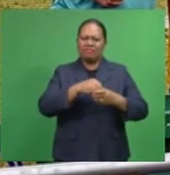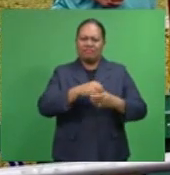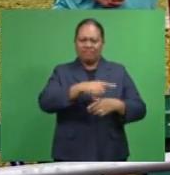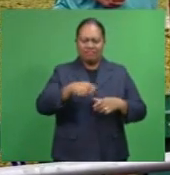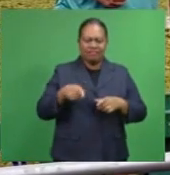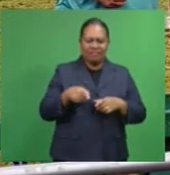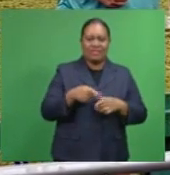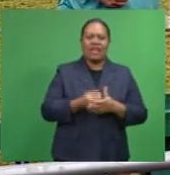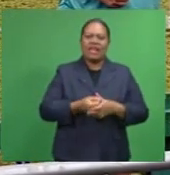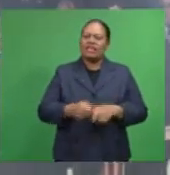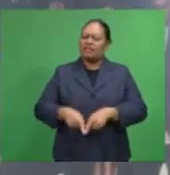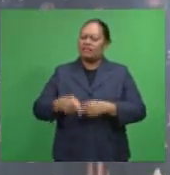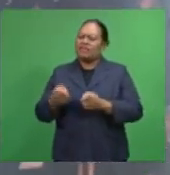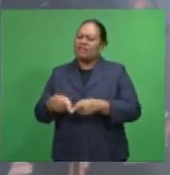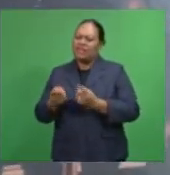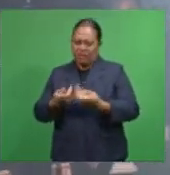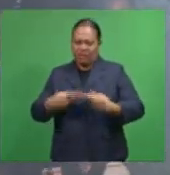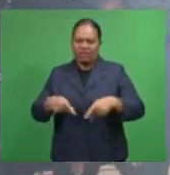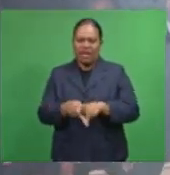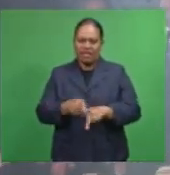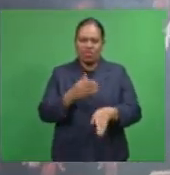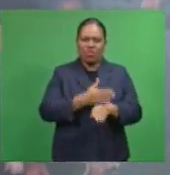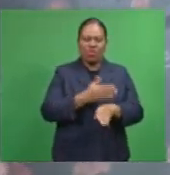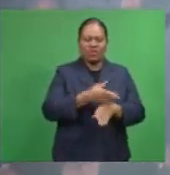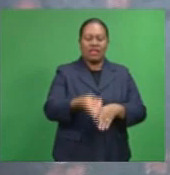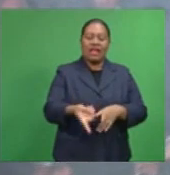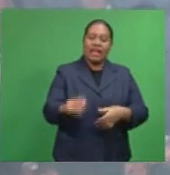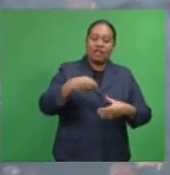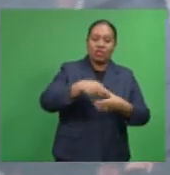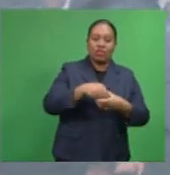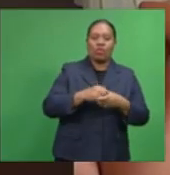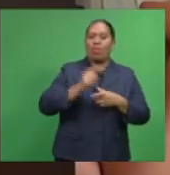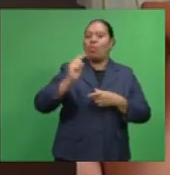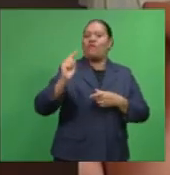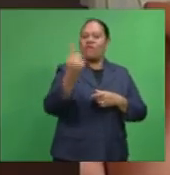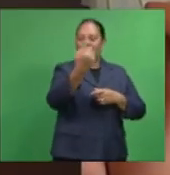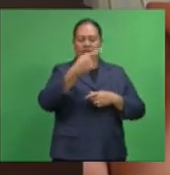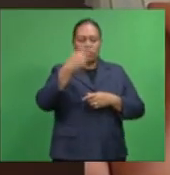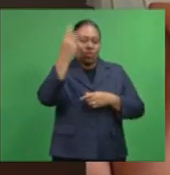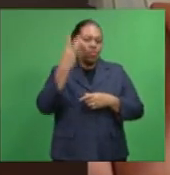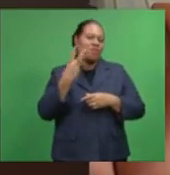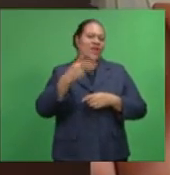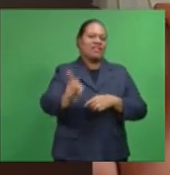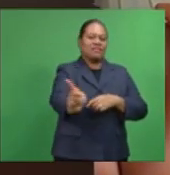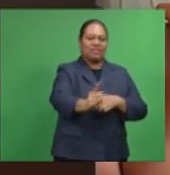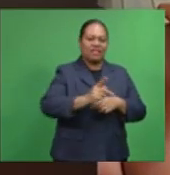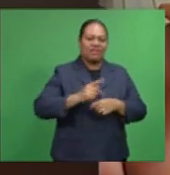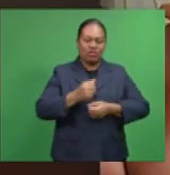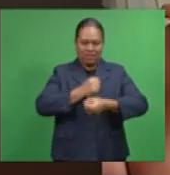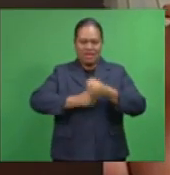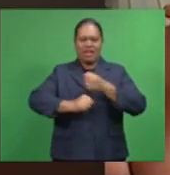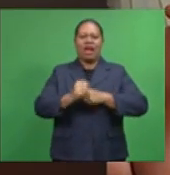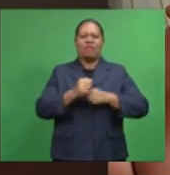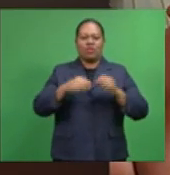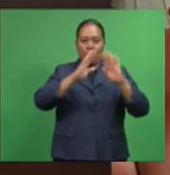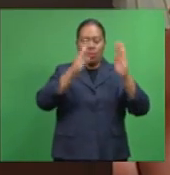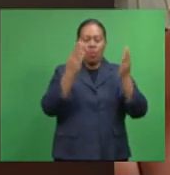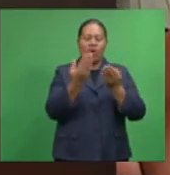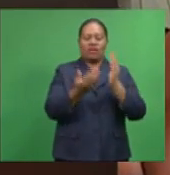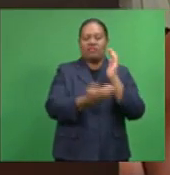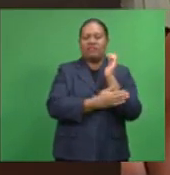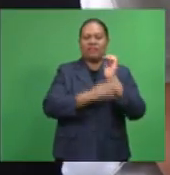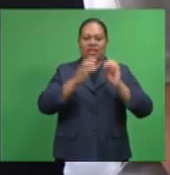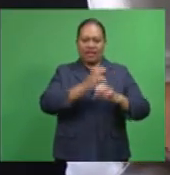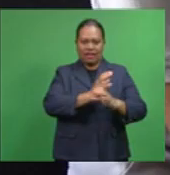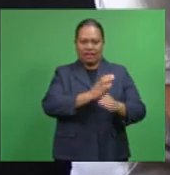serving in different areas. Wong's portfolio includes being one of the first women from the Pacific to be a World Rugby Council